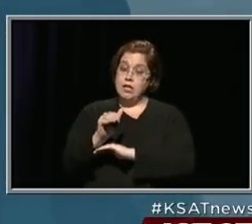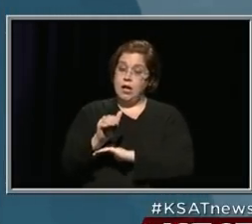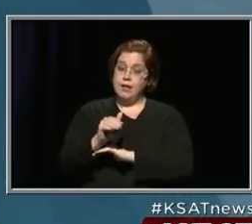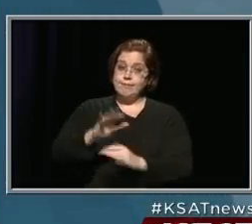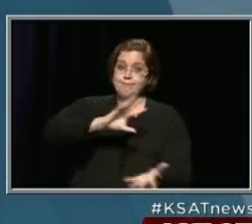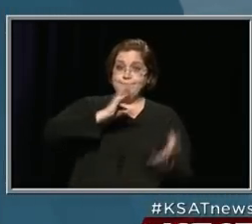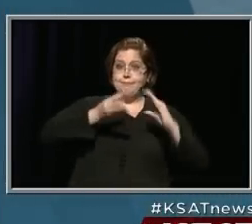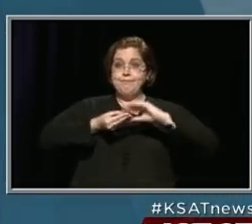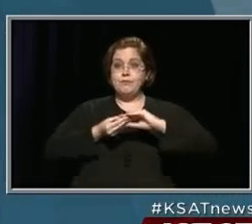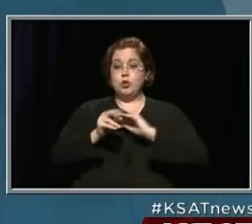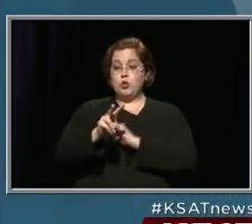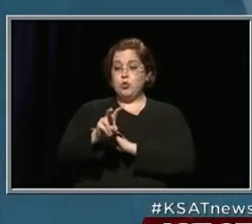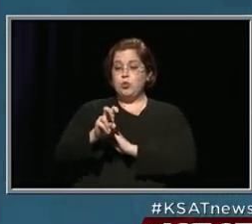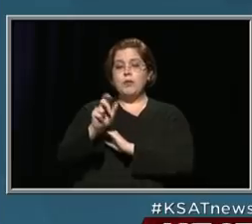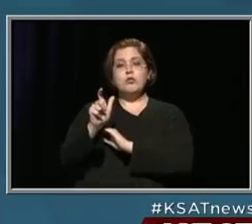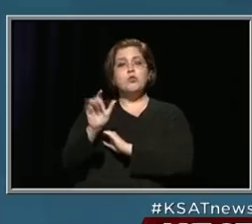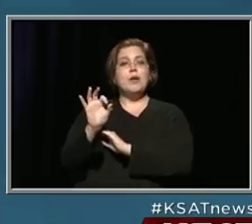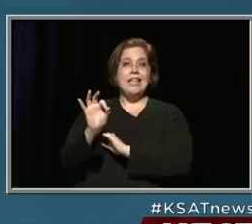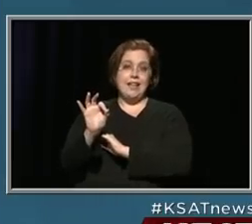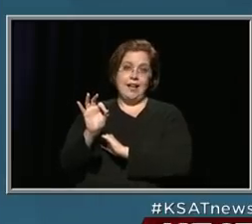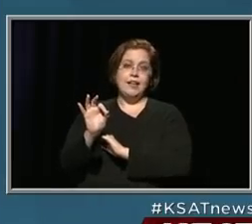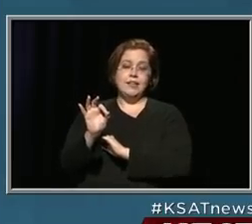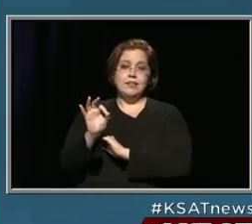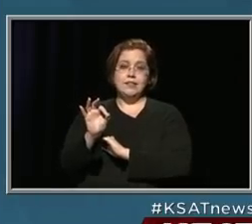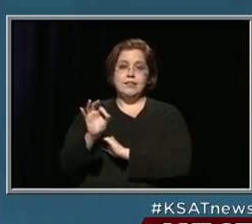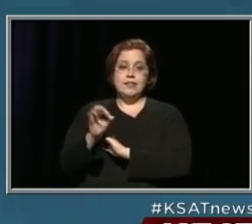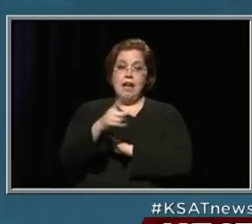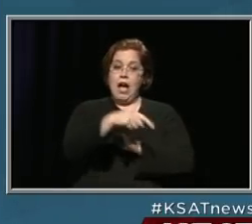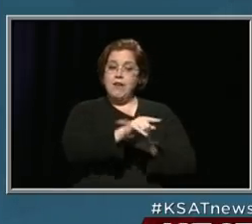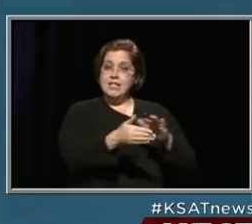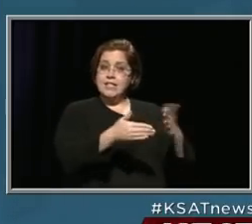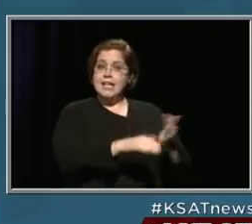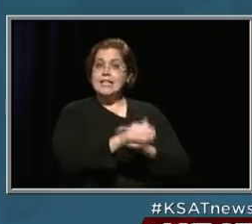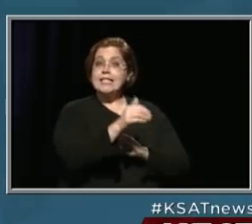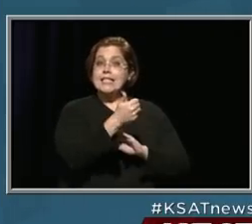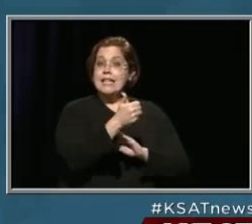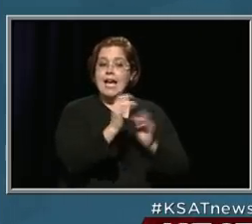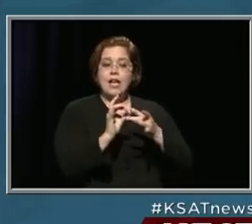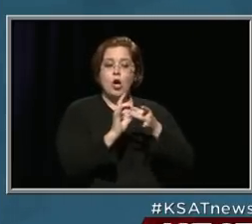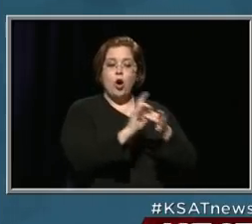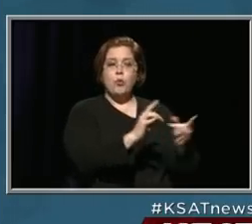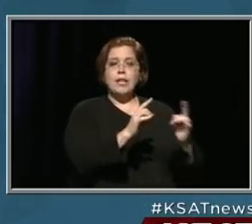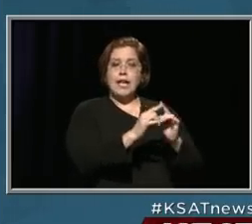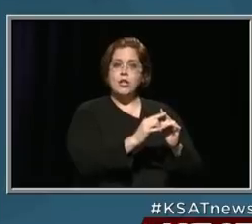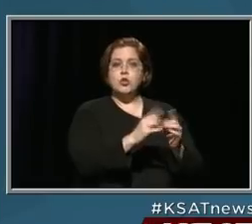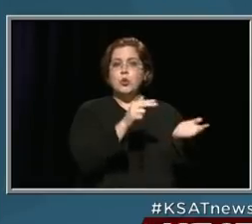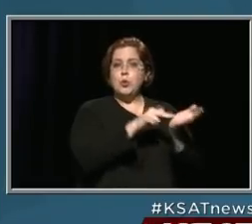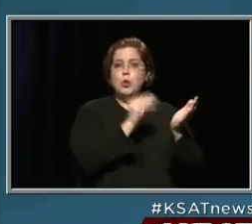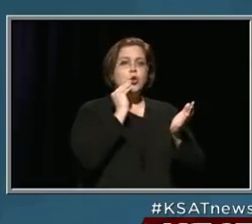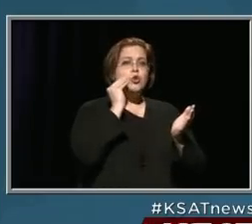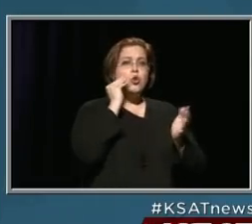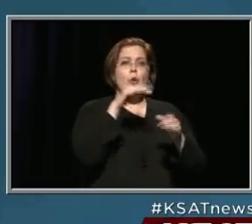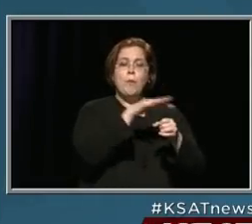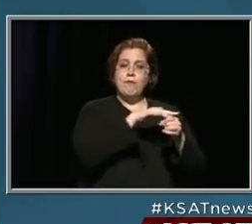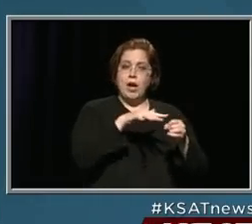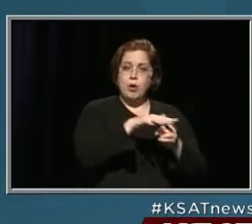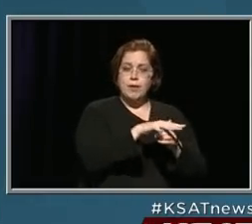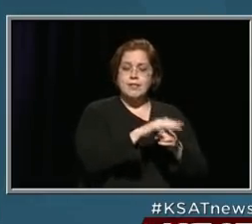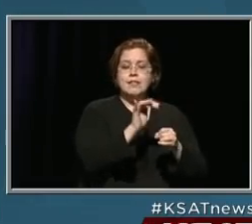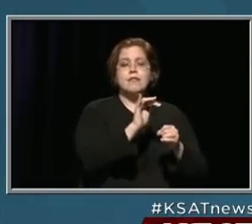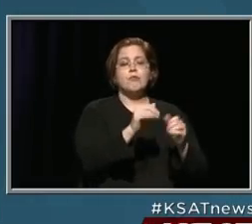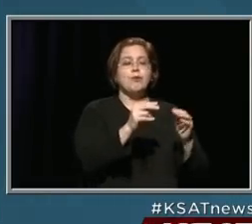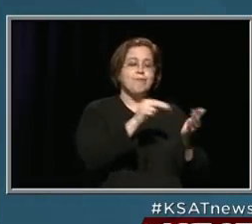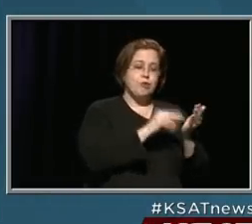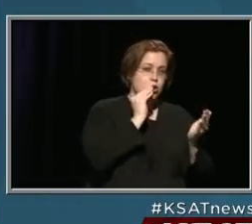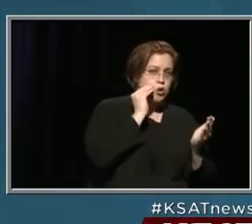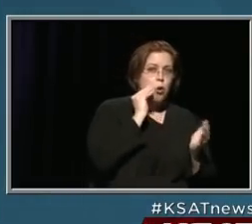brings the total to 229. Of these deaths, 10 are associated with congregate settings, nursing homes, and assisted